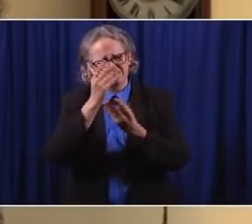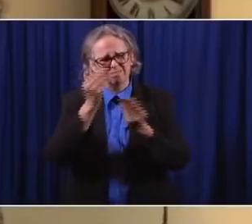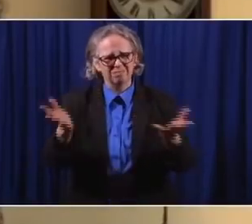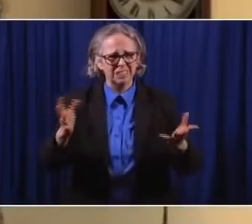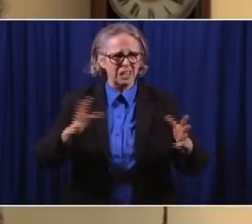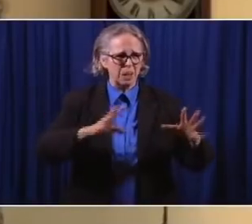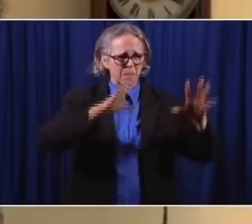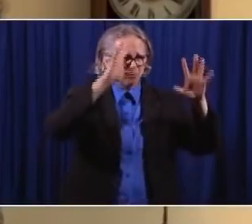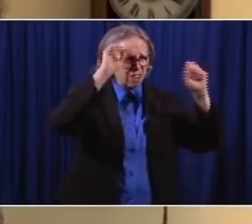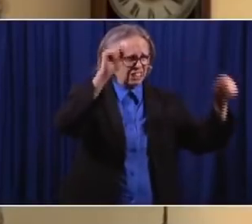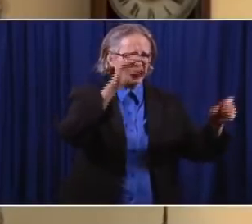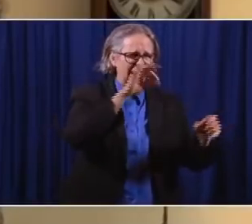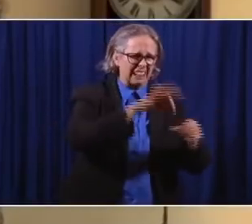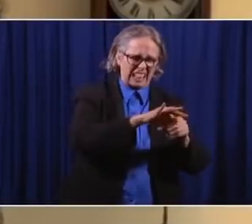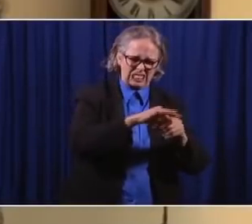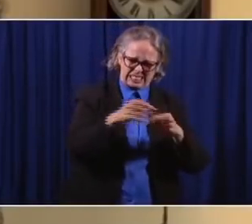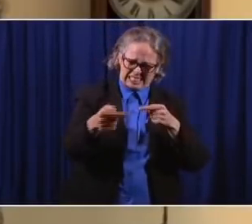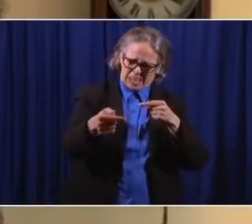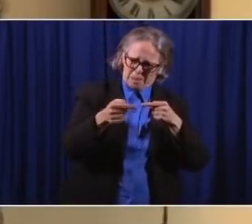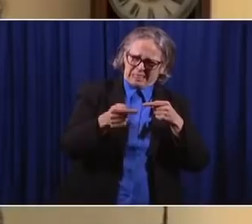in its final stretches.